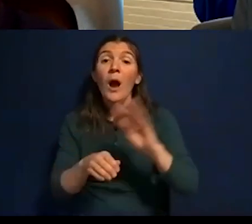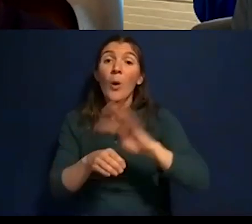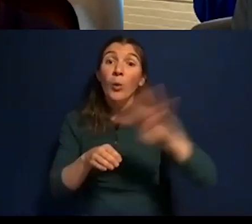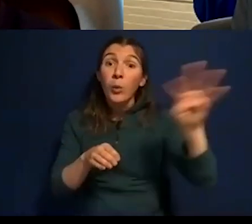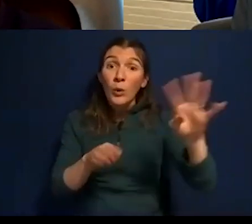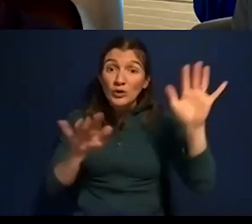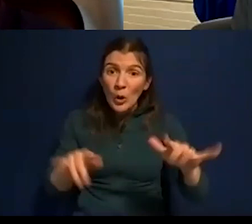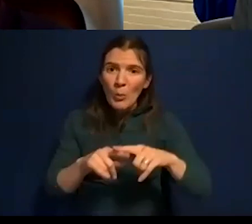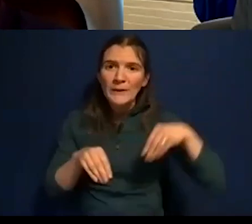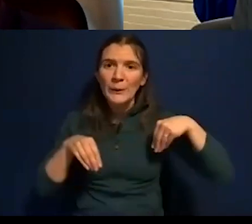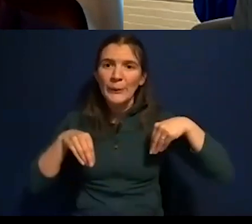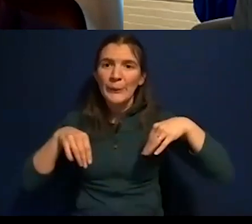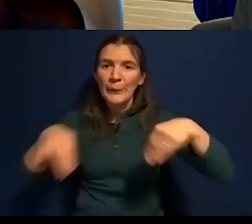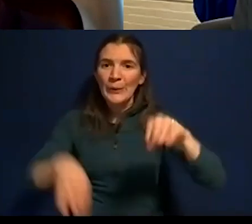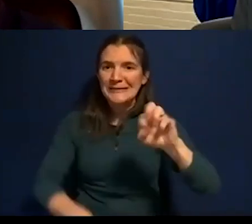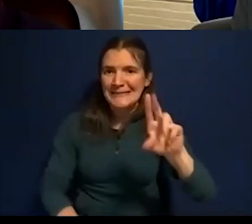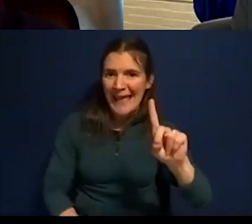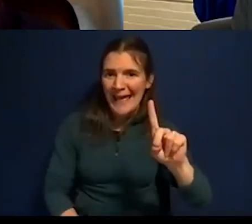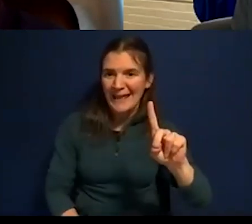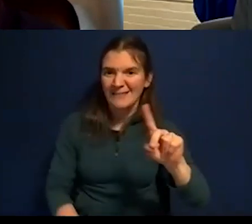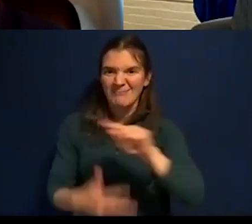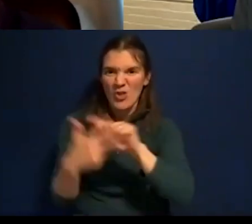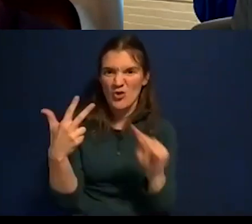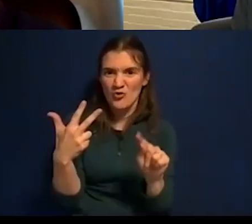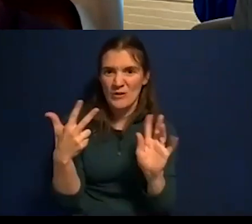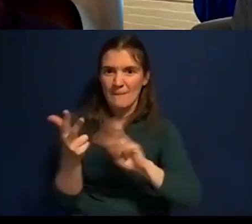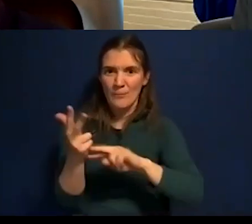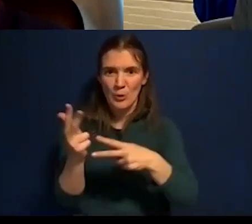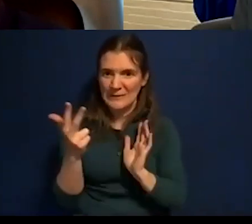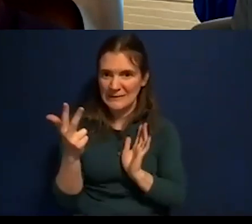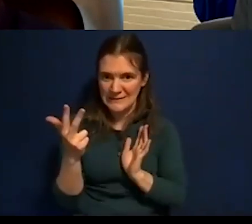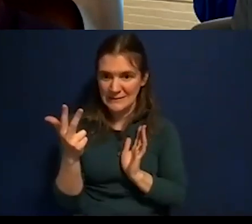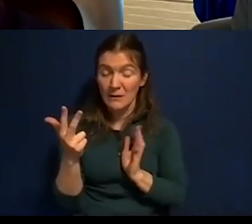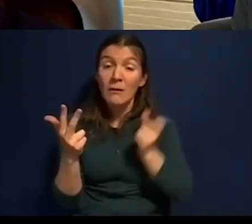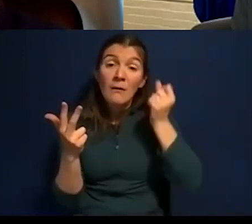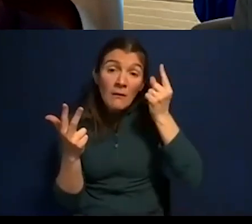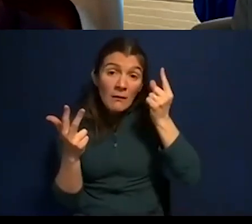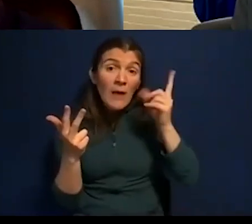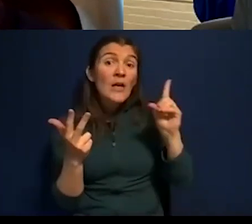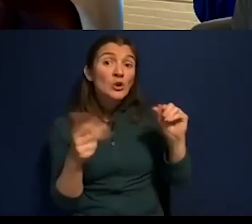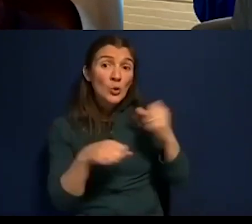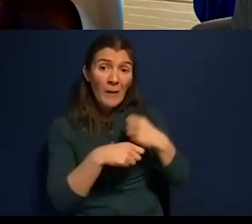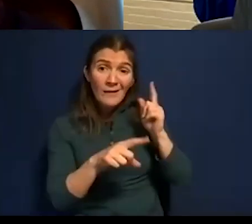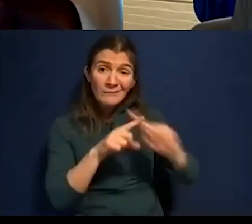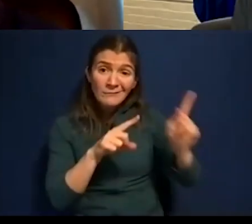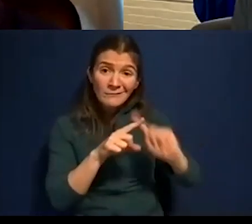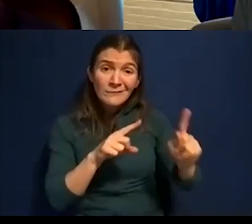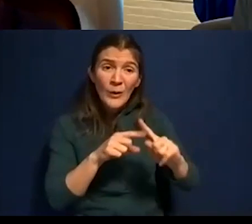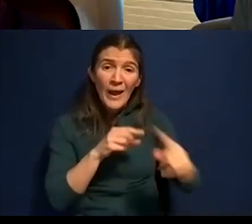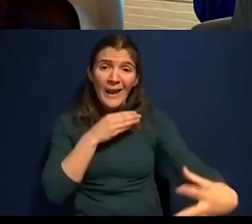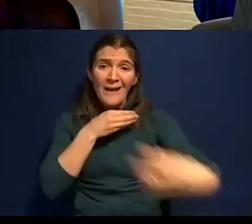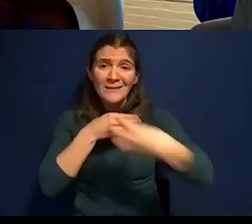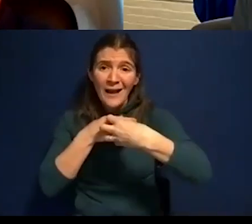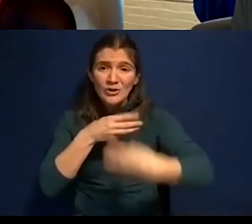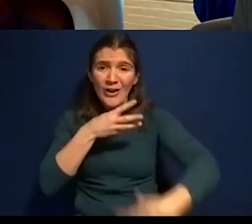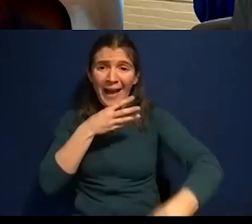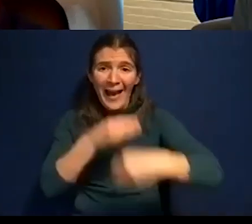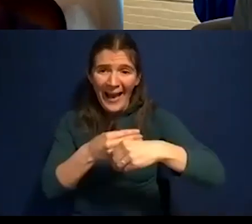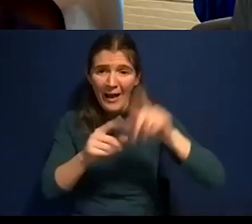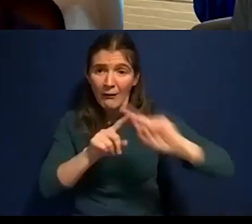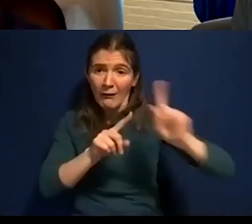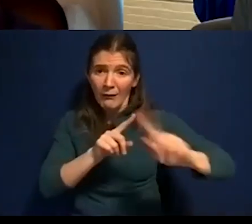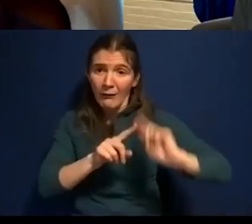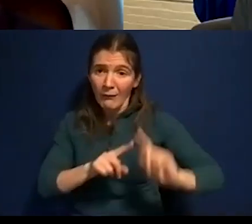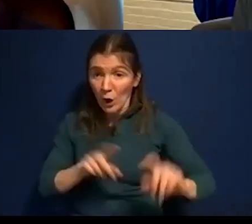It doesn't allow for really any other use. They make a whole array of implements for these machines.